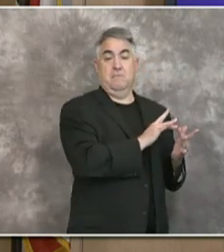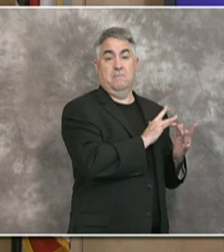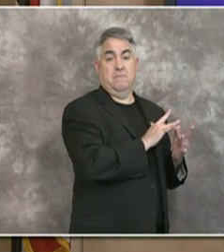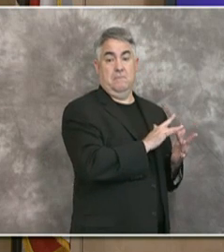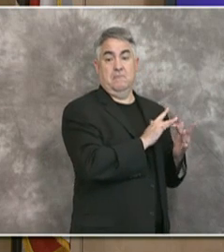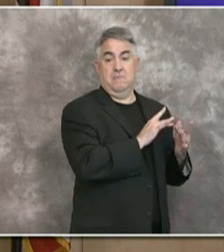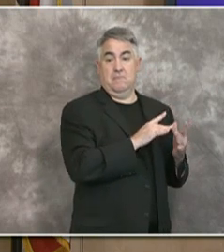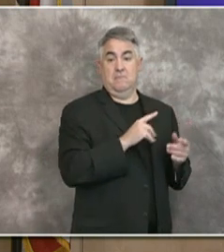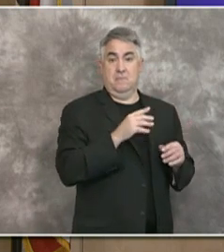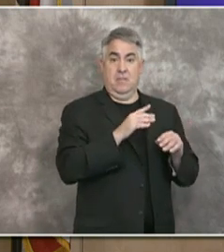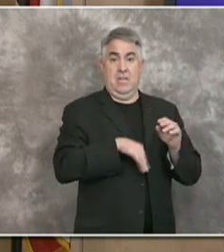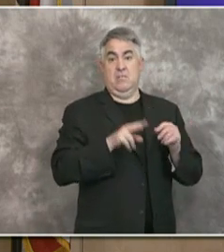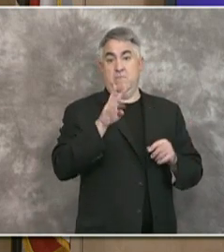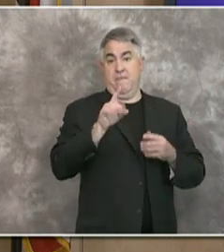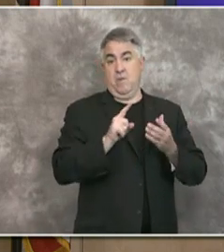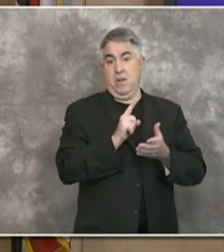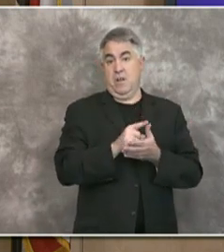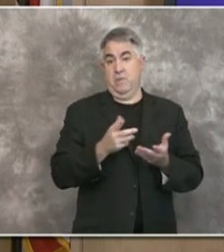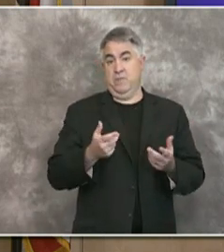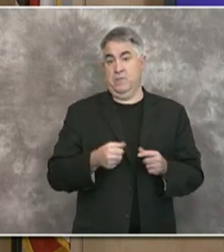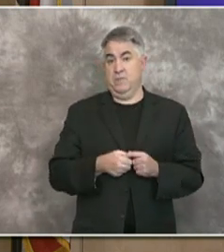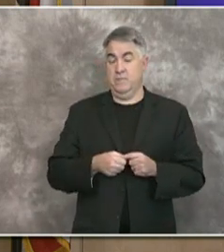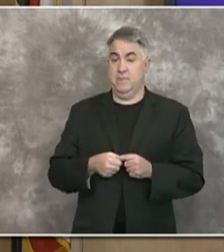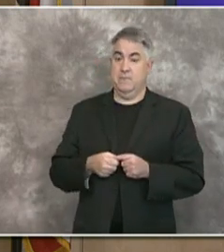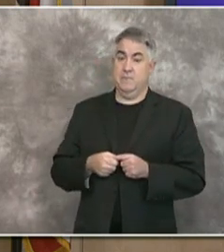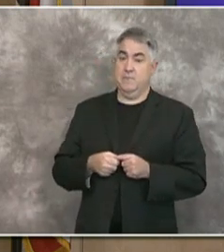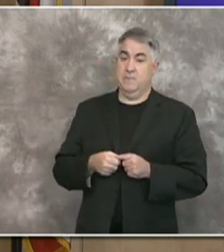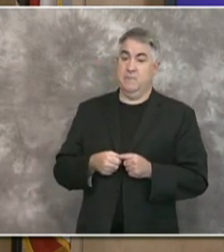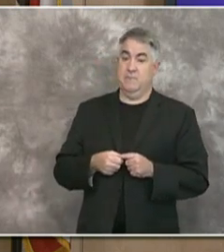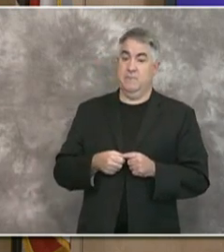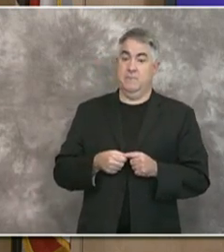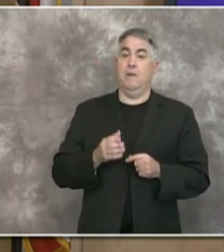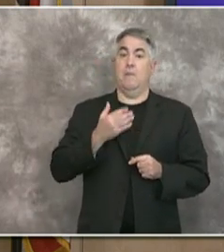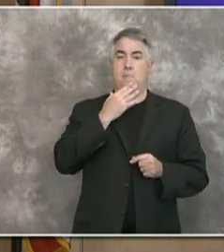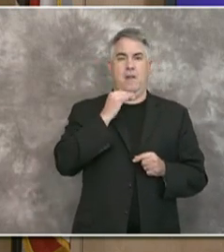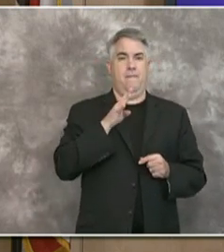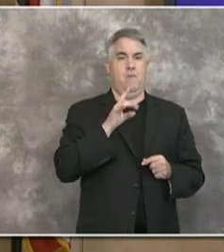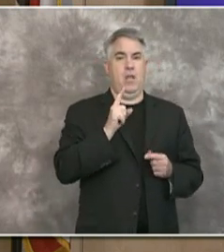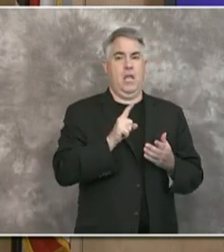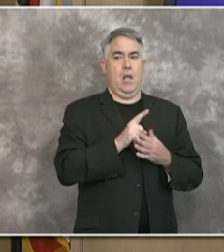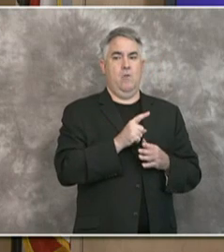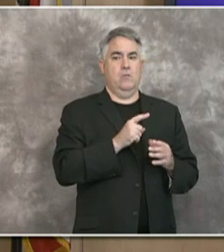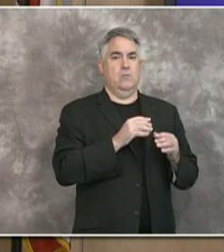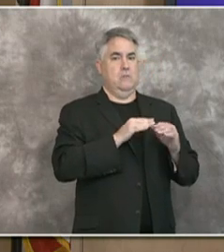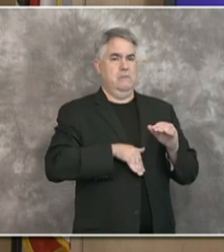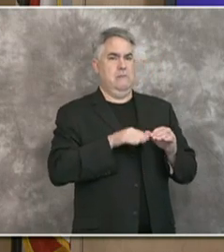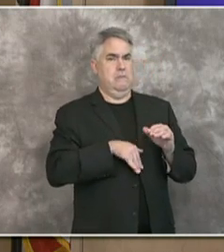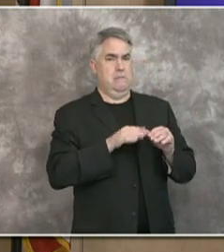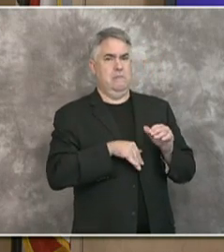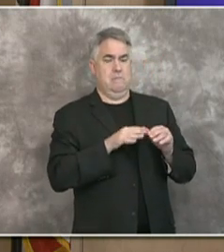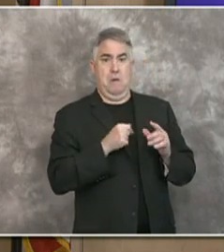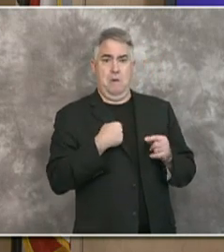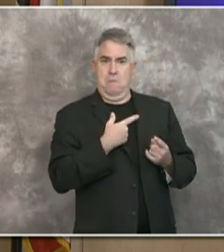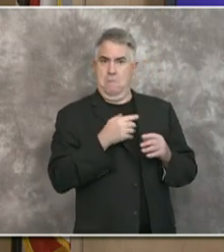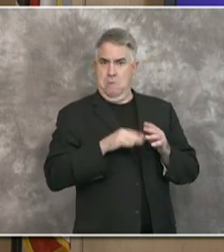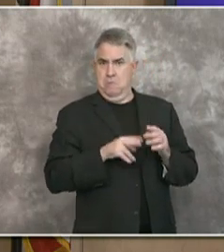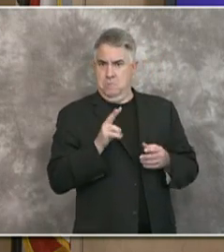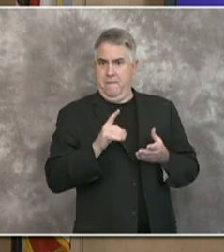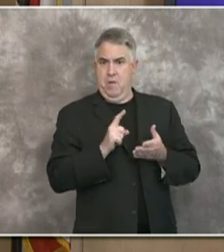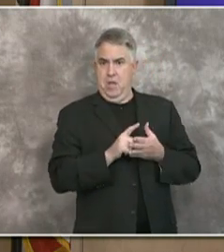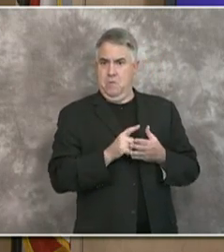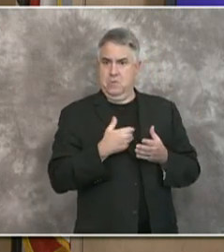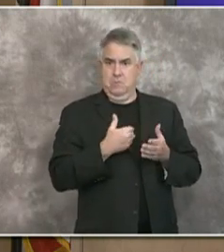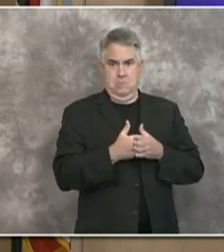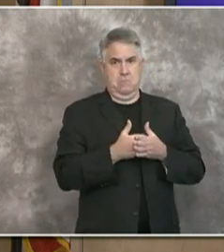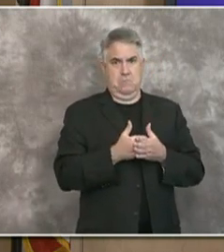24 hours. So it would be well within 48 hours for that entire evolution. Most of our close contacts turn out to